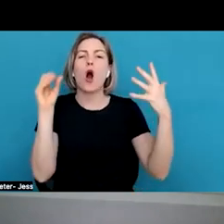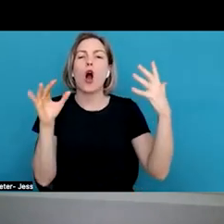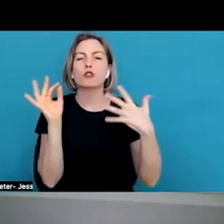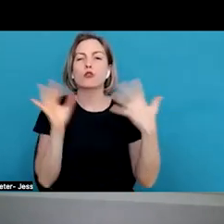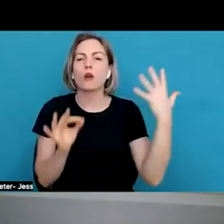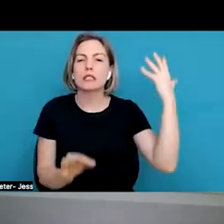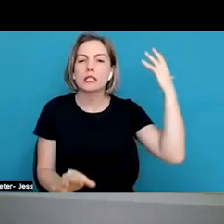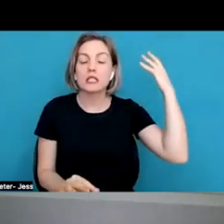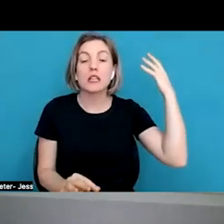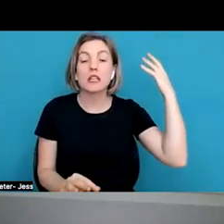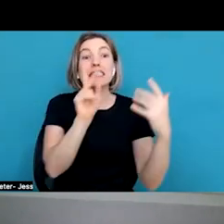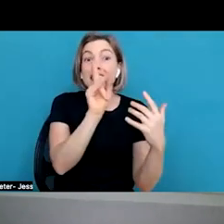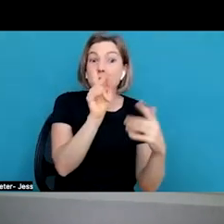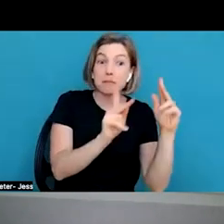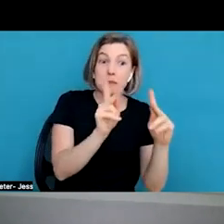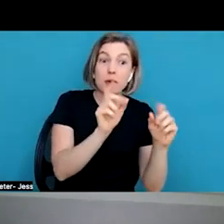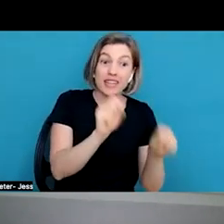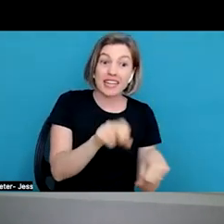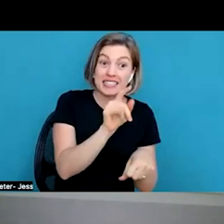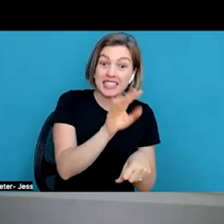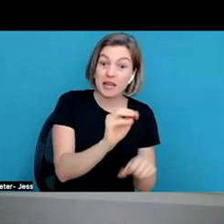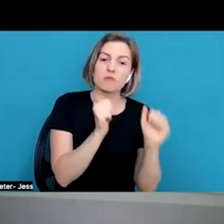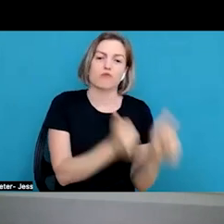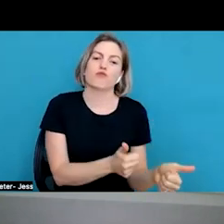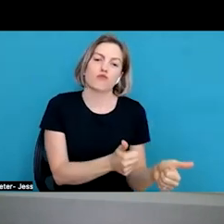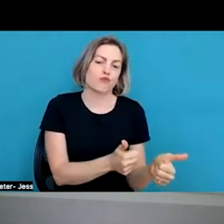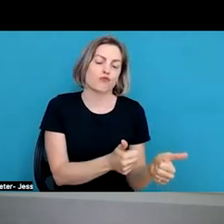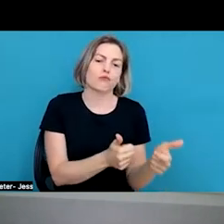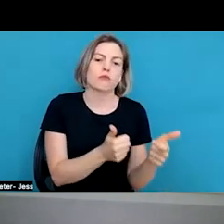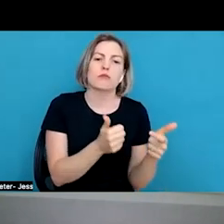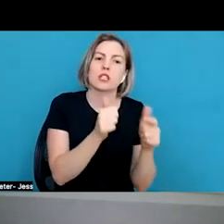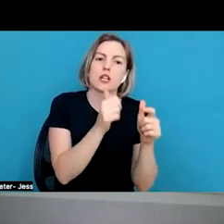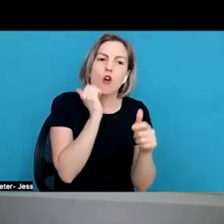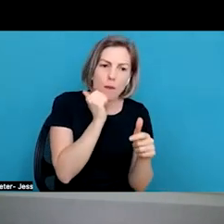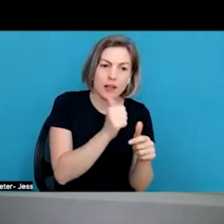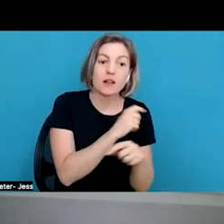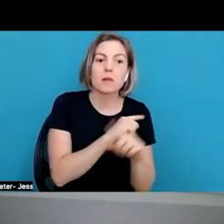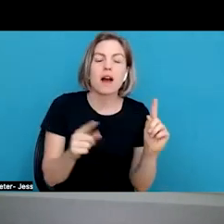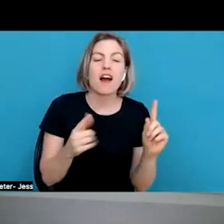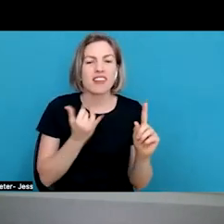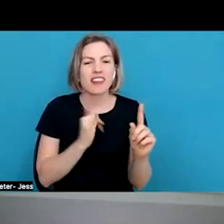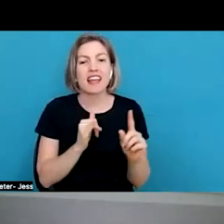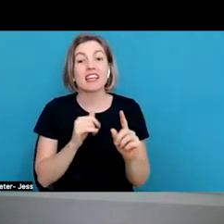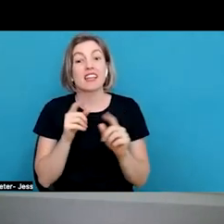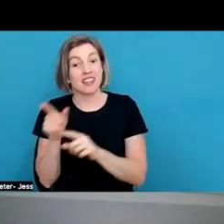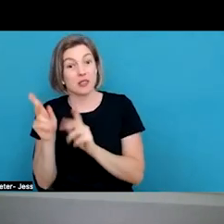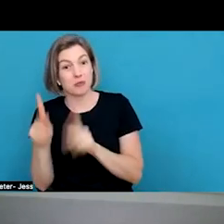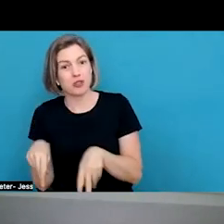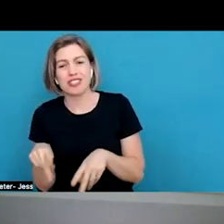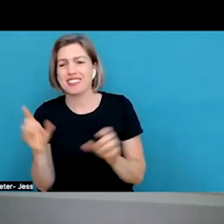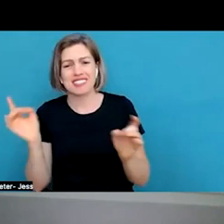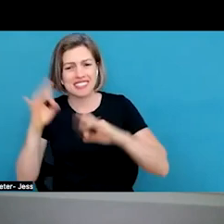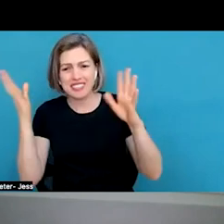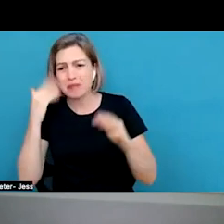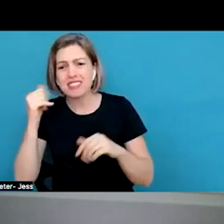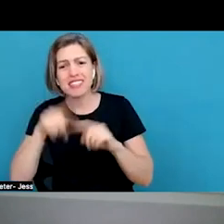people who can skim, that kind of interface is really good. For that reason, they're quite common. But if you're like this person, that's a disaster because you can't read